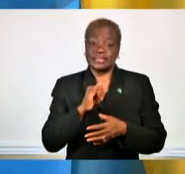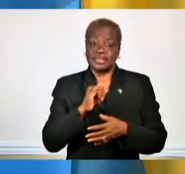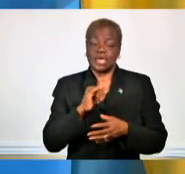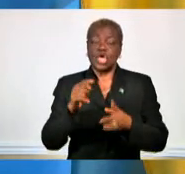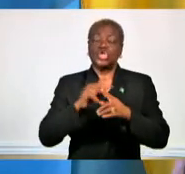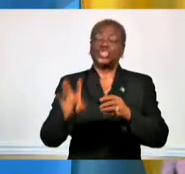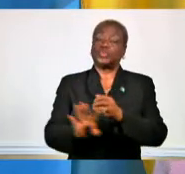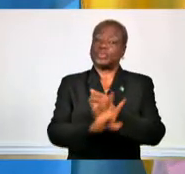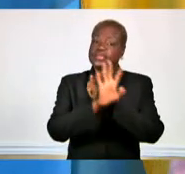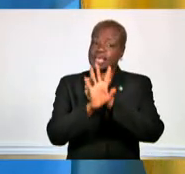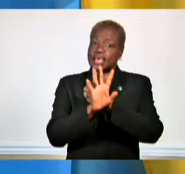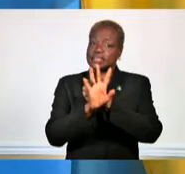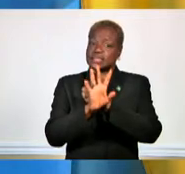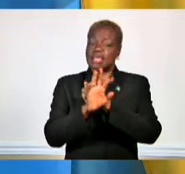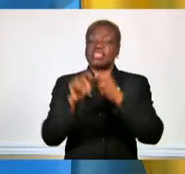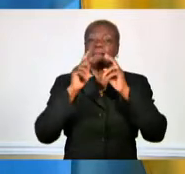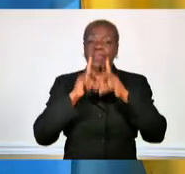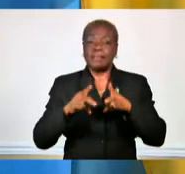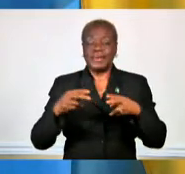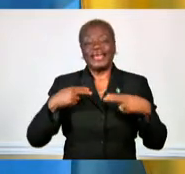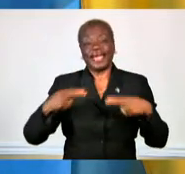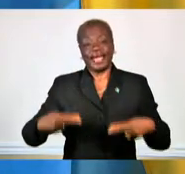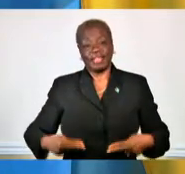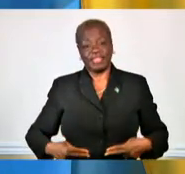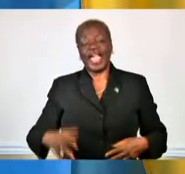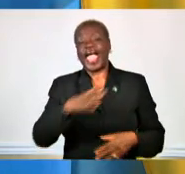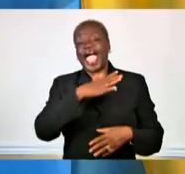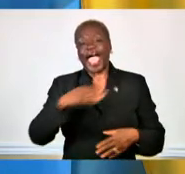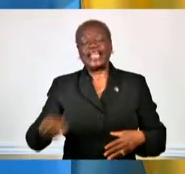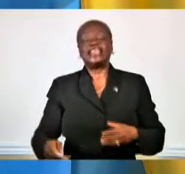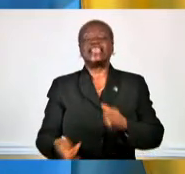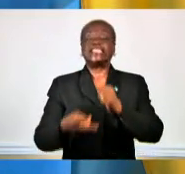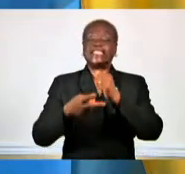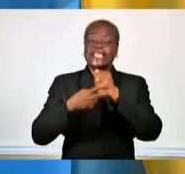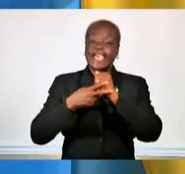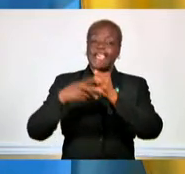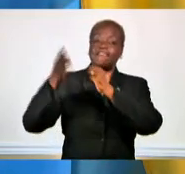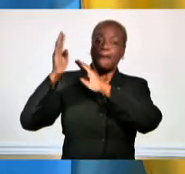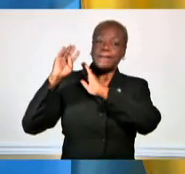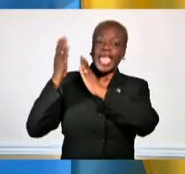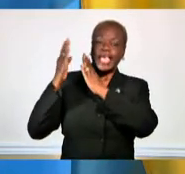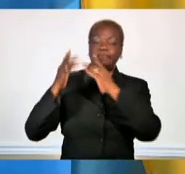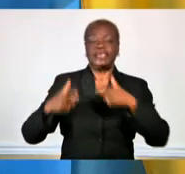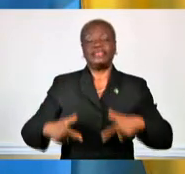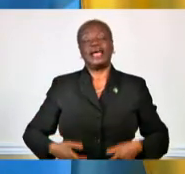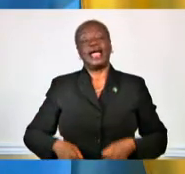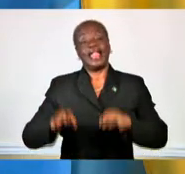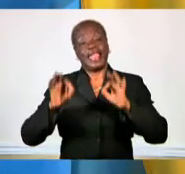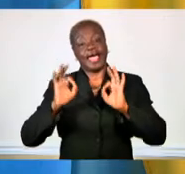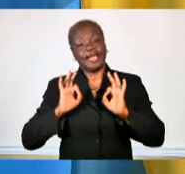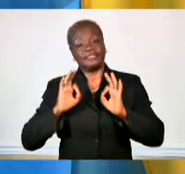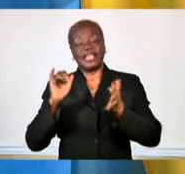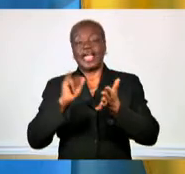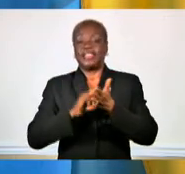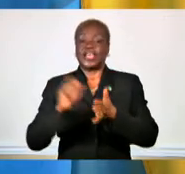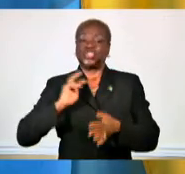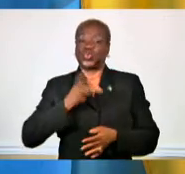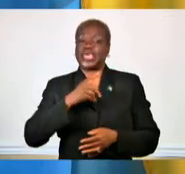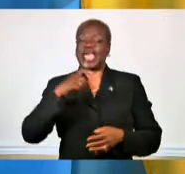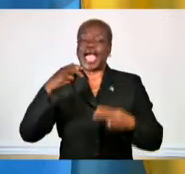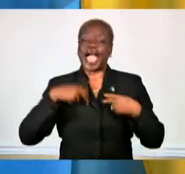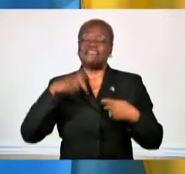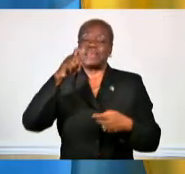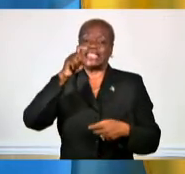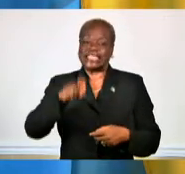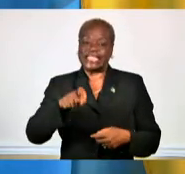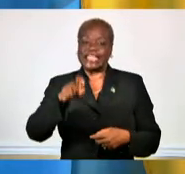To protect the public health and save Bahamian lives, that we have mandated